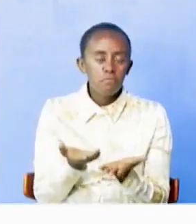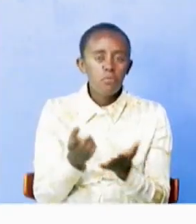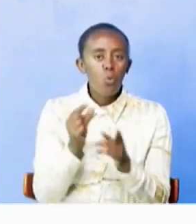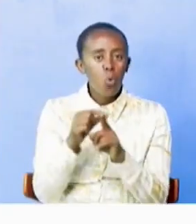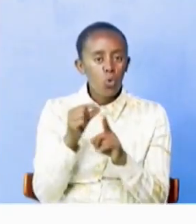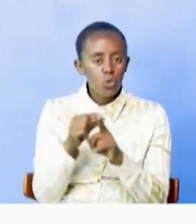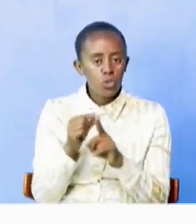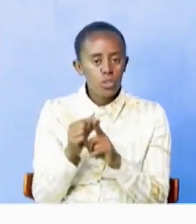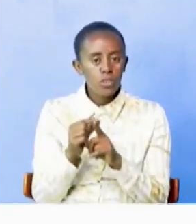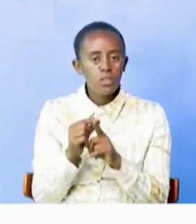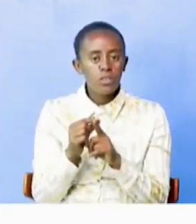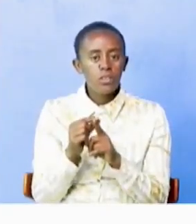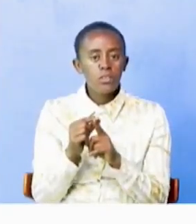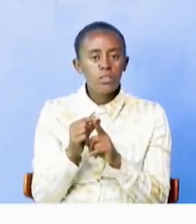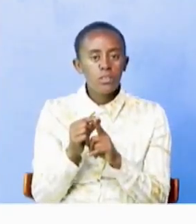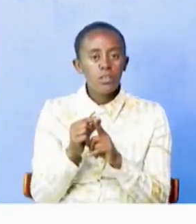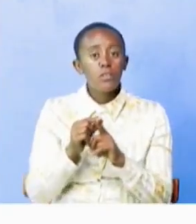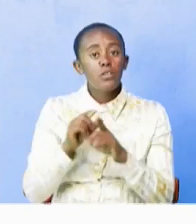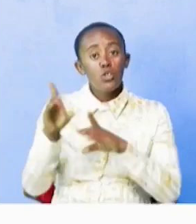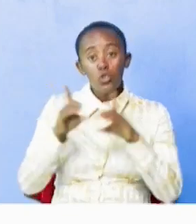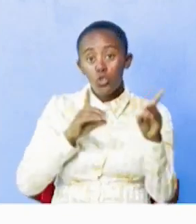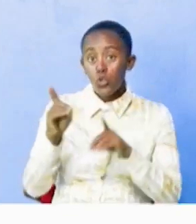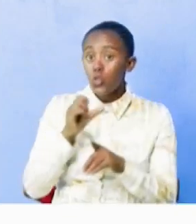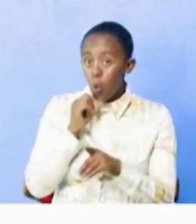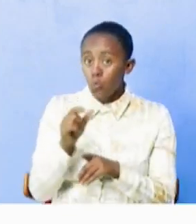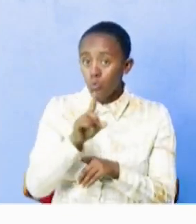like, don't you?